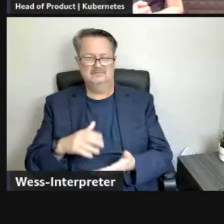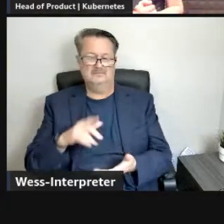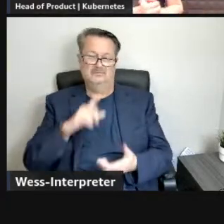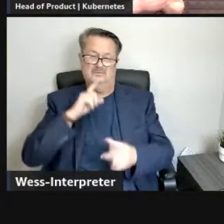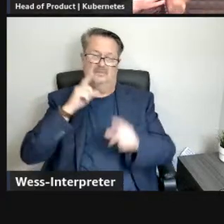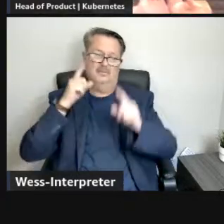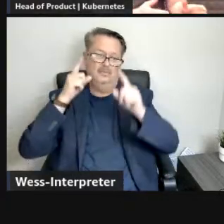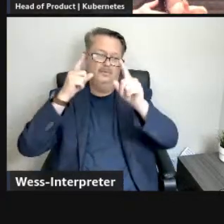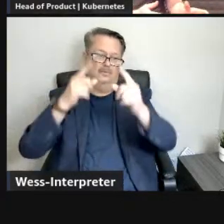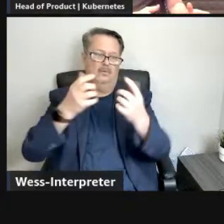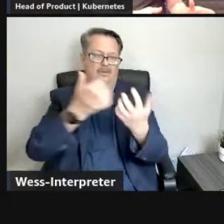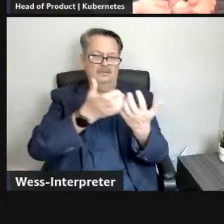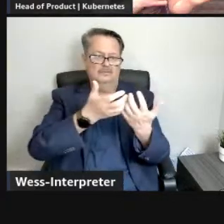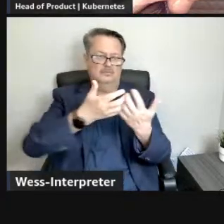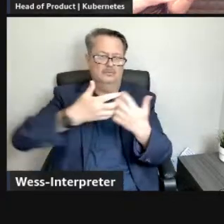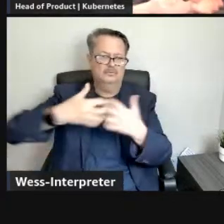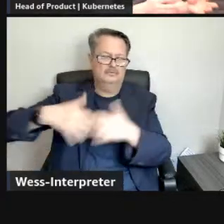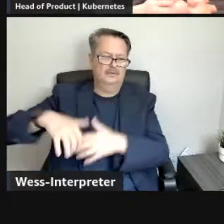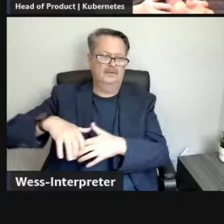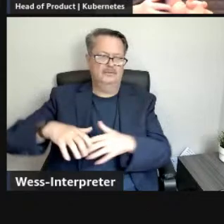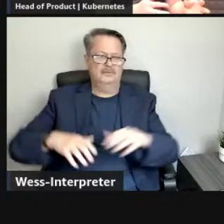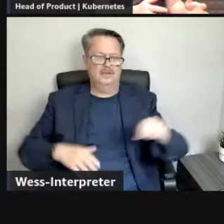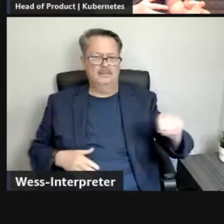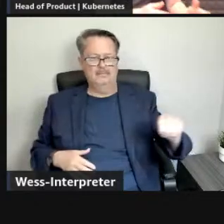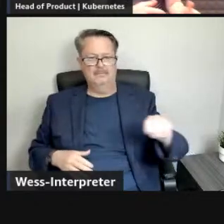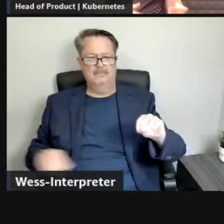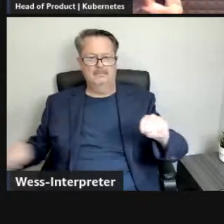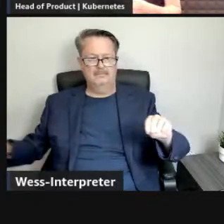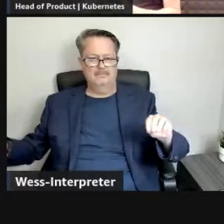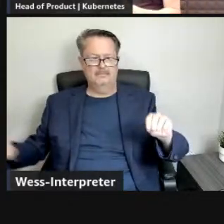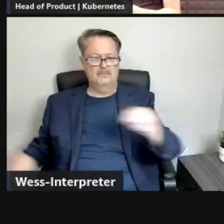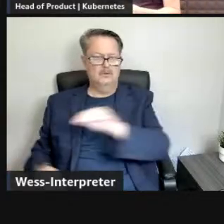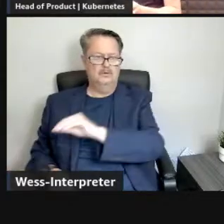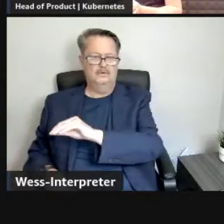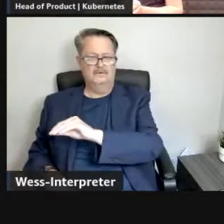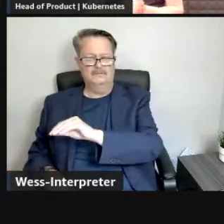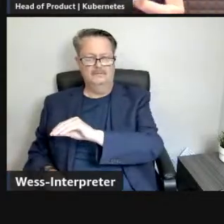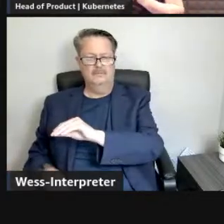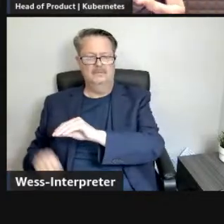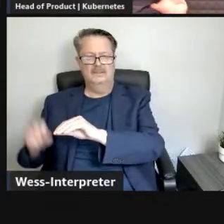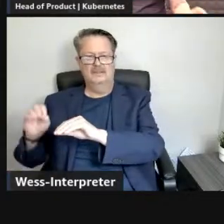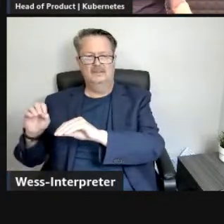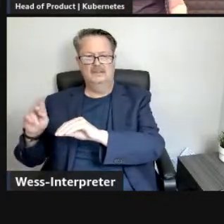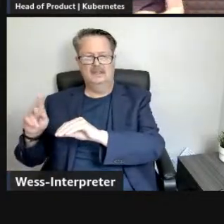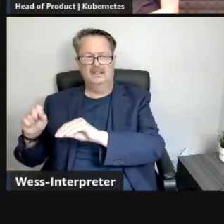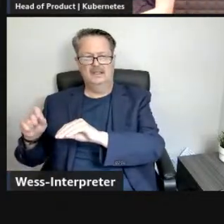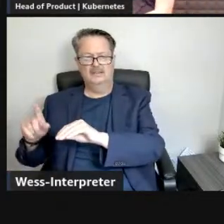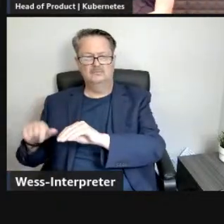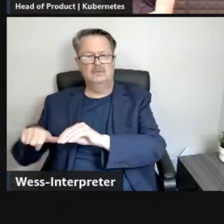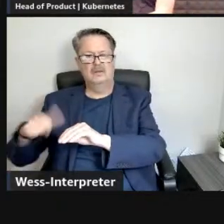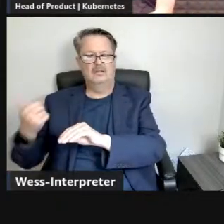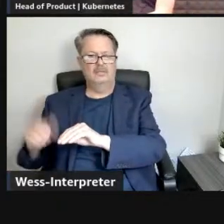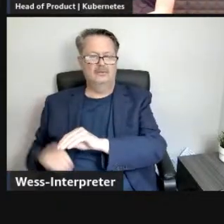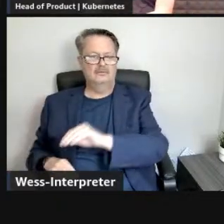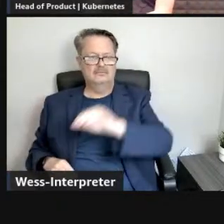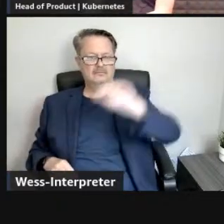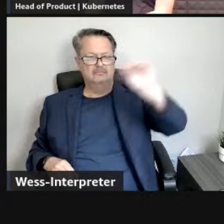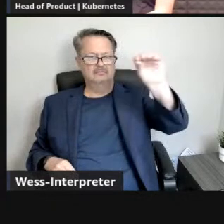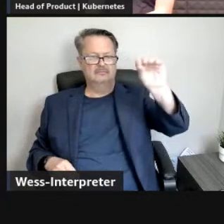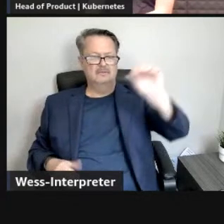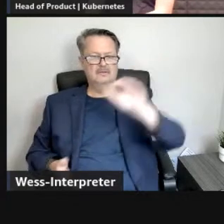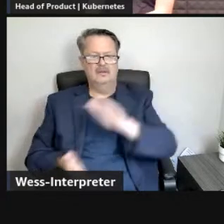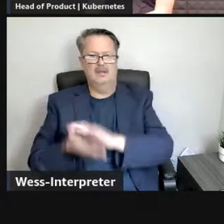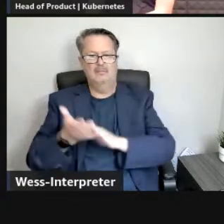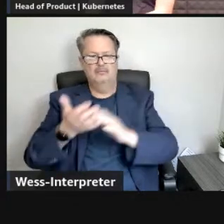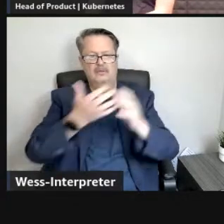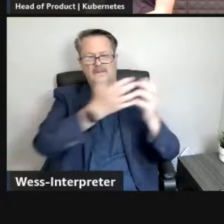and that you can move applications from any EKS deployment to any other one and create operational consistency across all of your